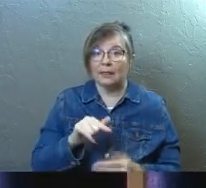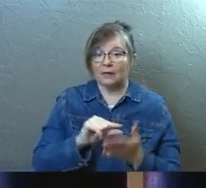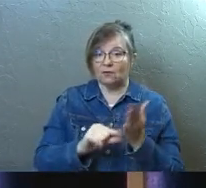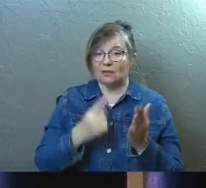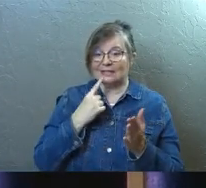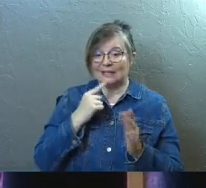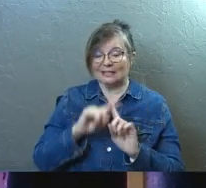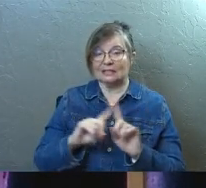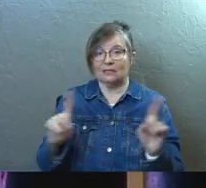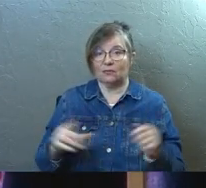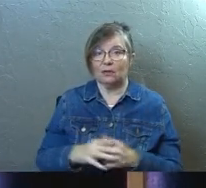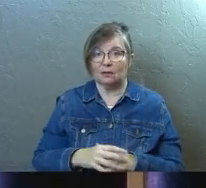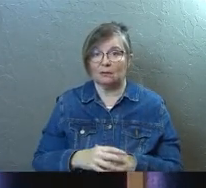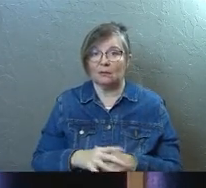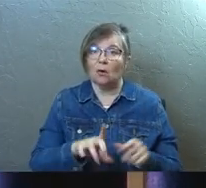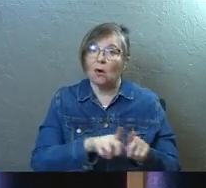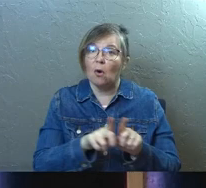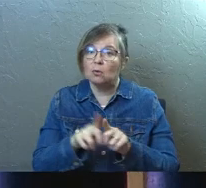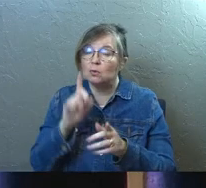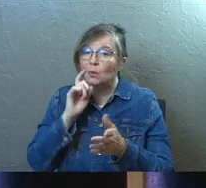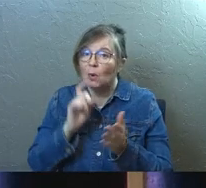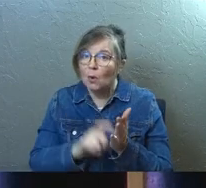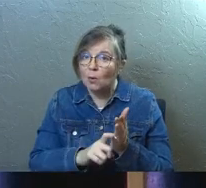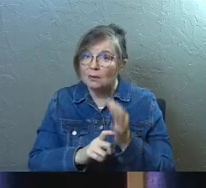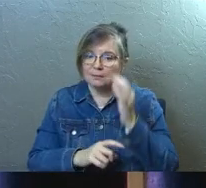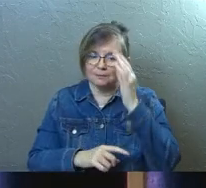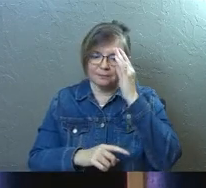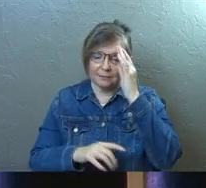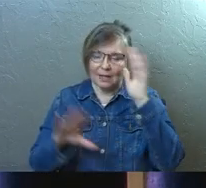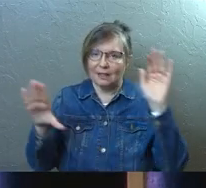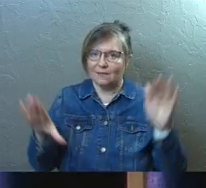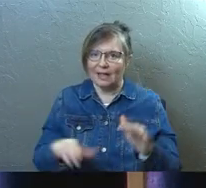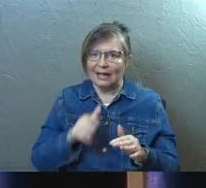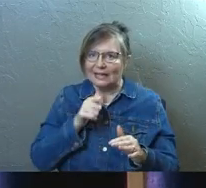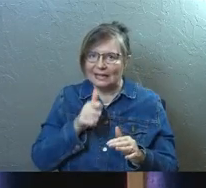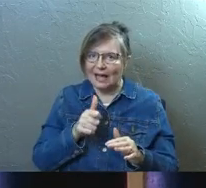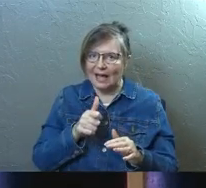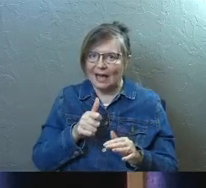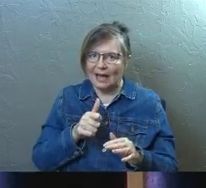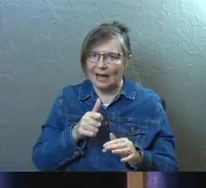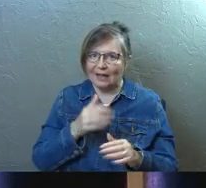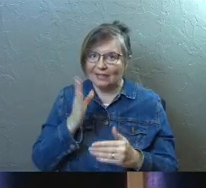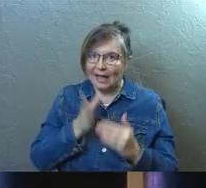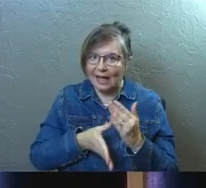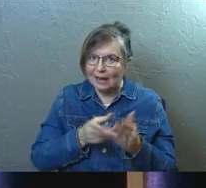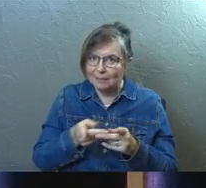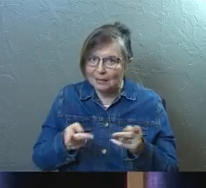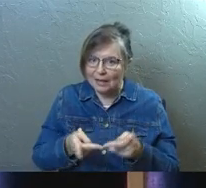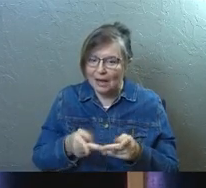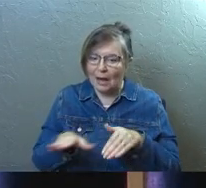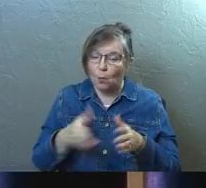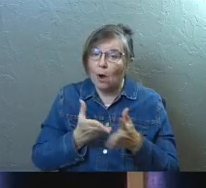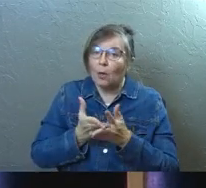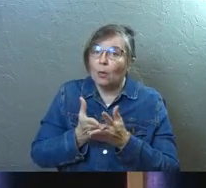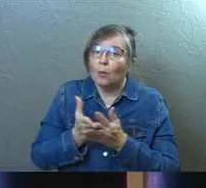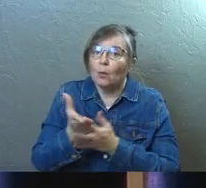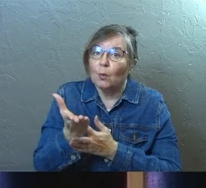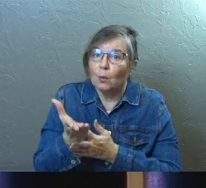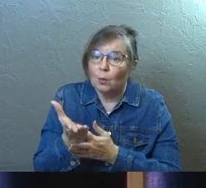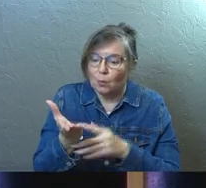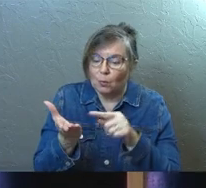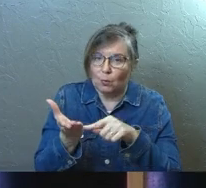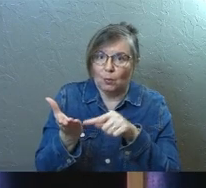This verse says different. Also notice, the valley is not a destination. I will walk through the